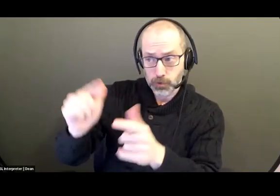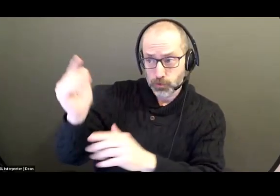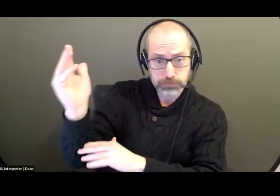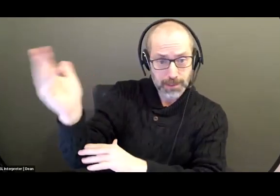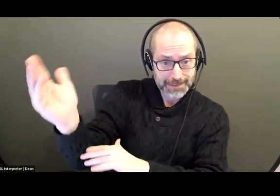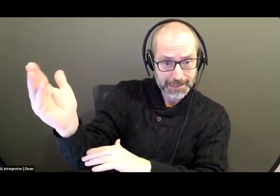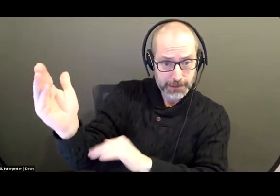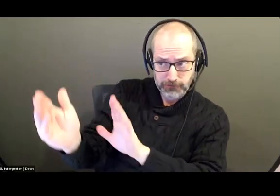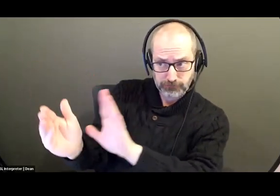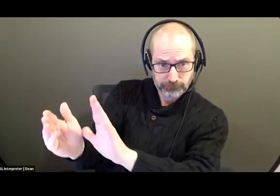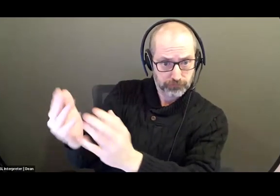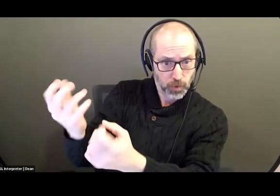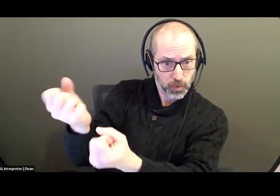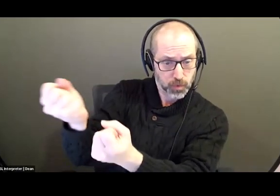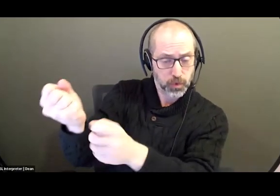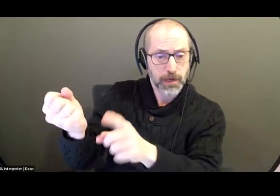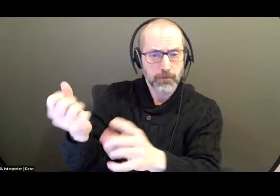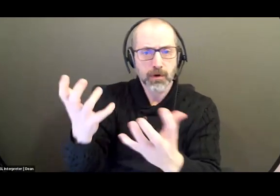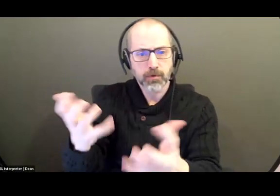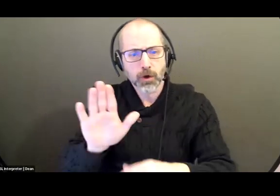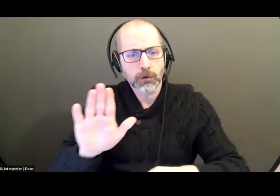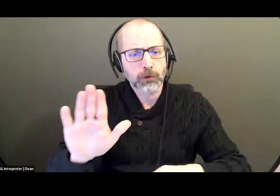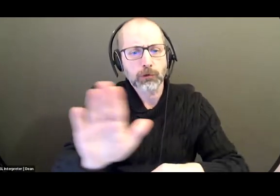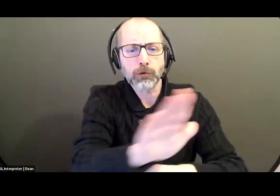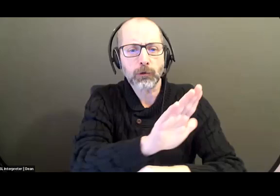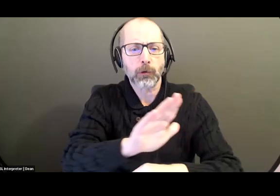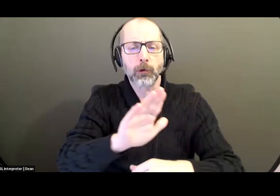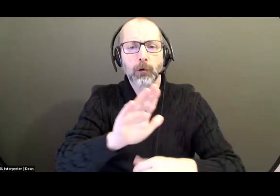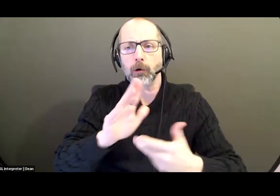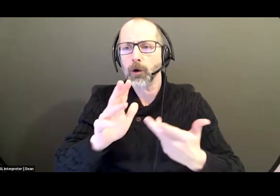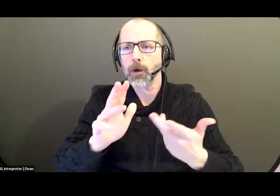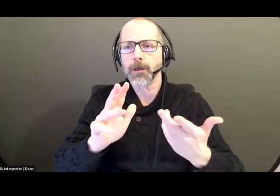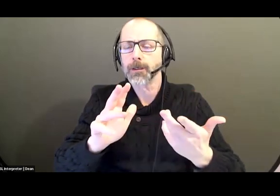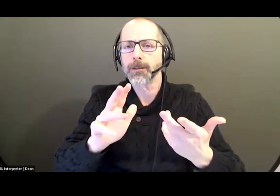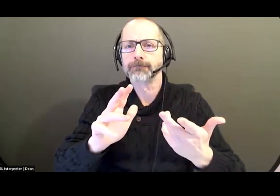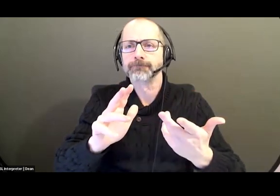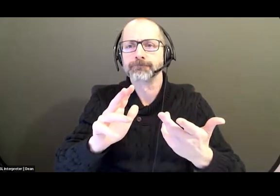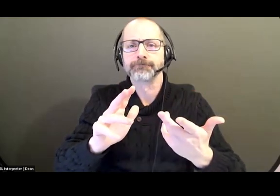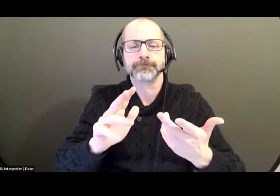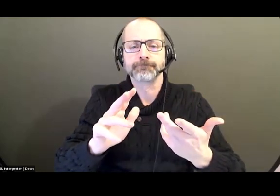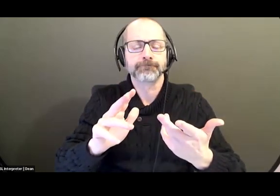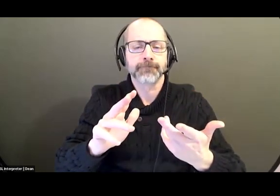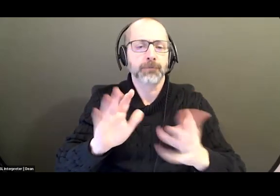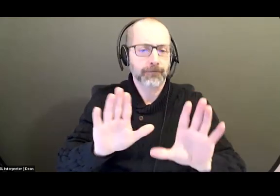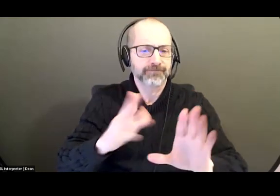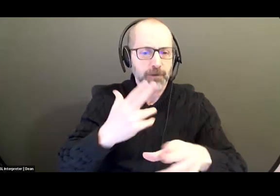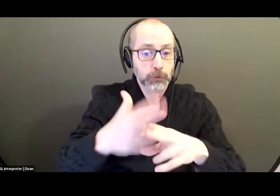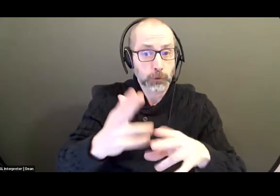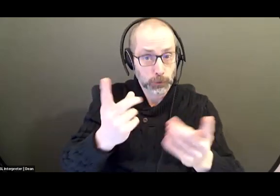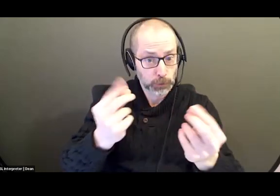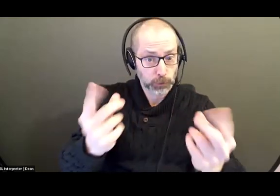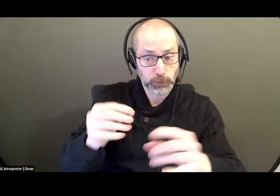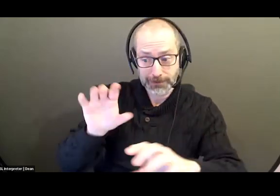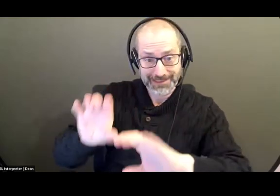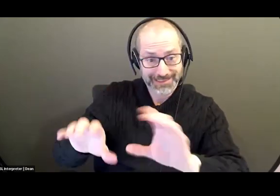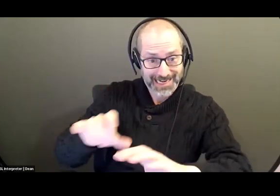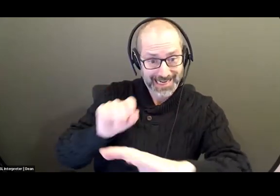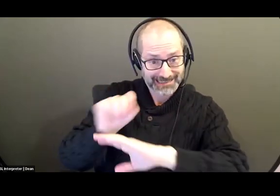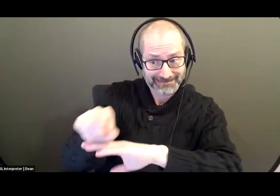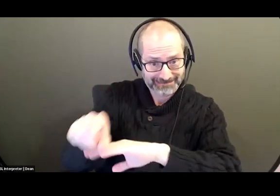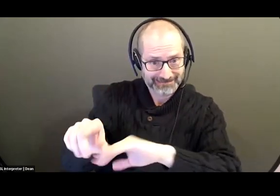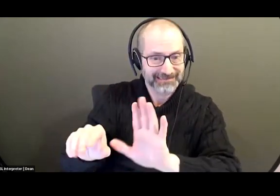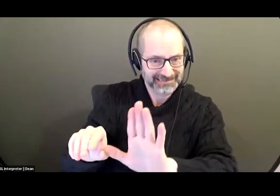Now, before I hand over to our speakers, we wanted to hear from all of you. Just a